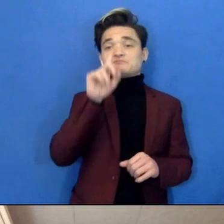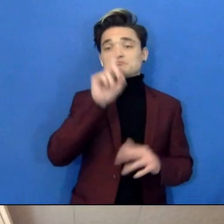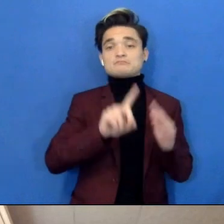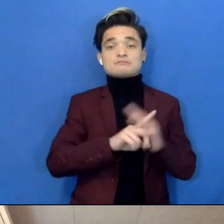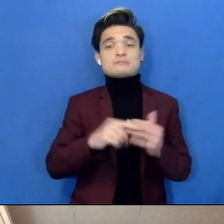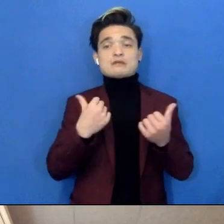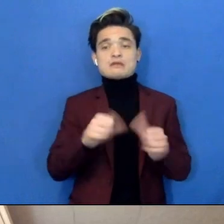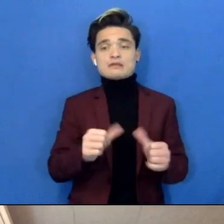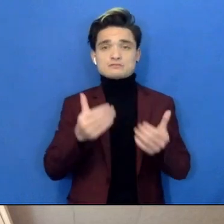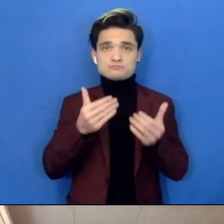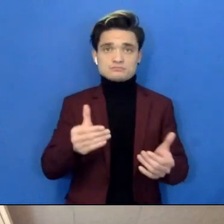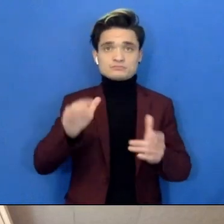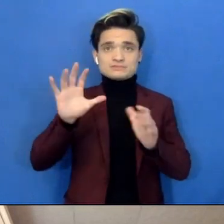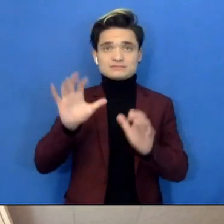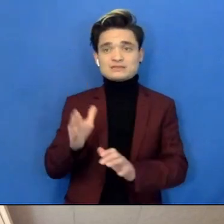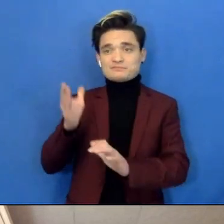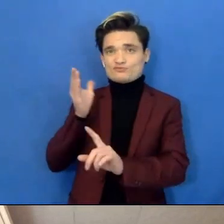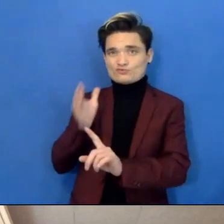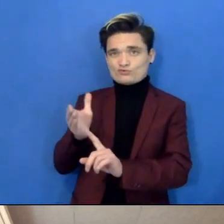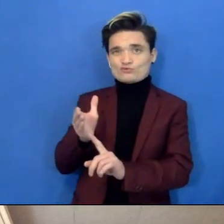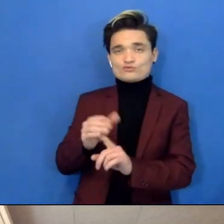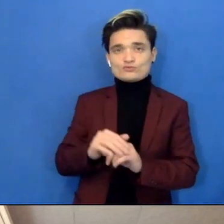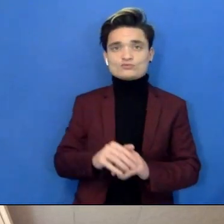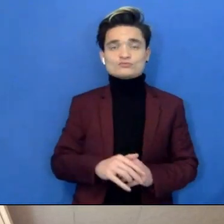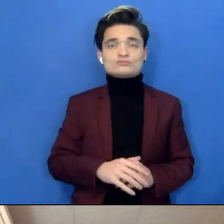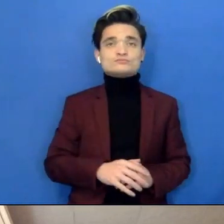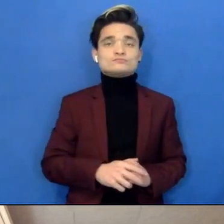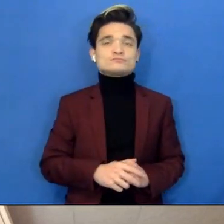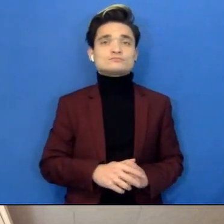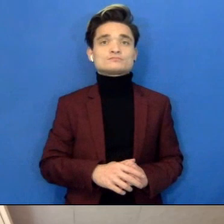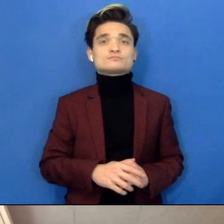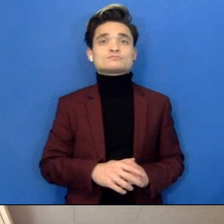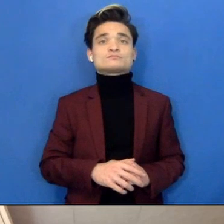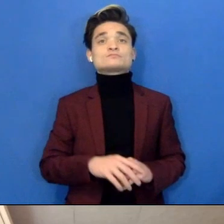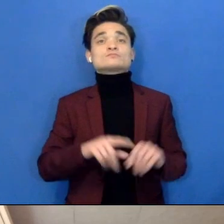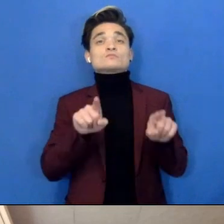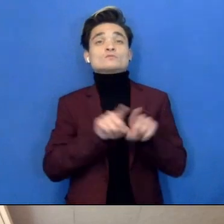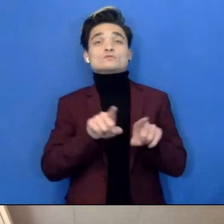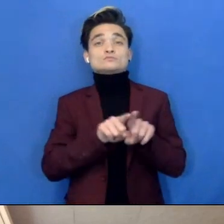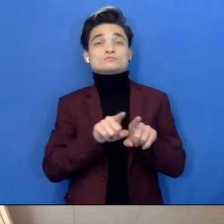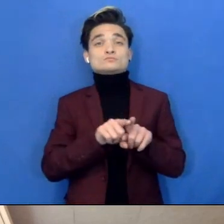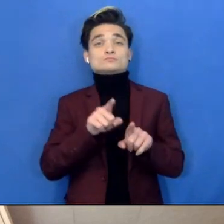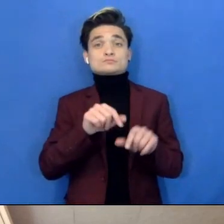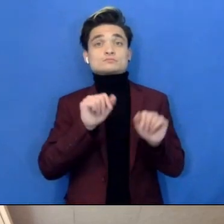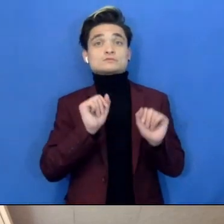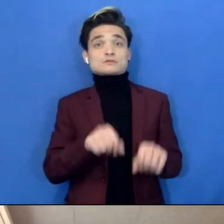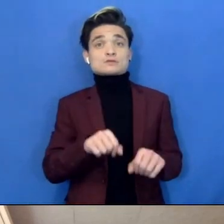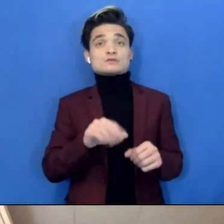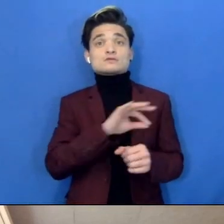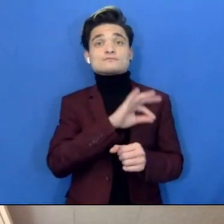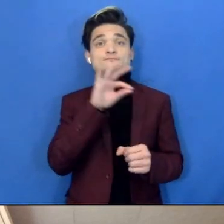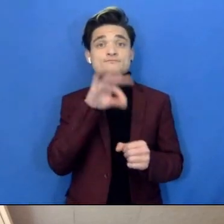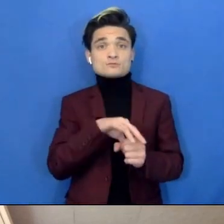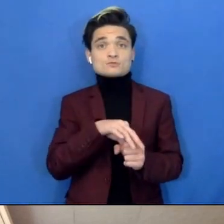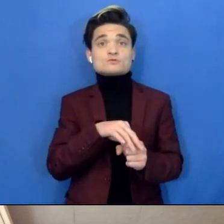there. And not only you can write your questions, but you can also vote, let's say, on the questions of other people. So if